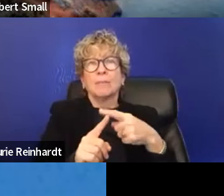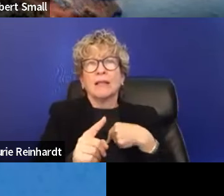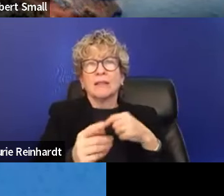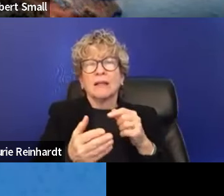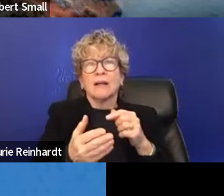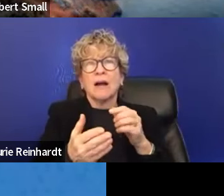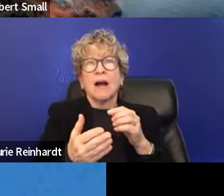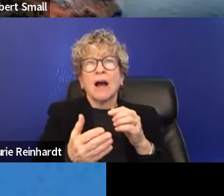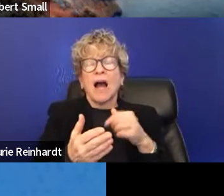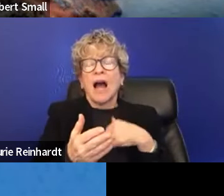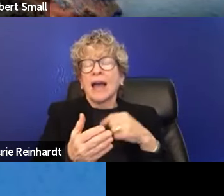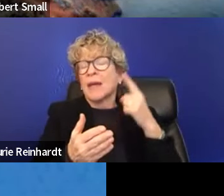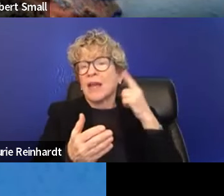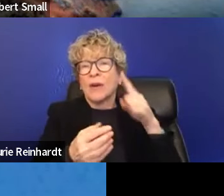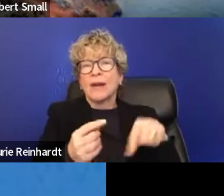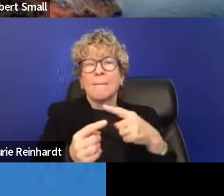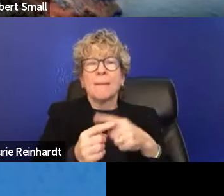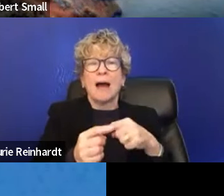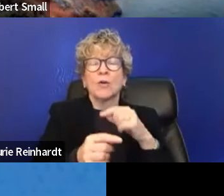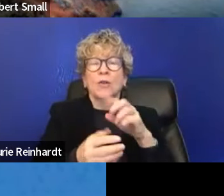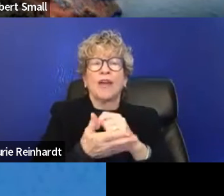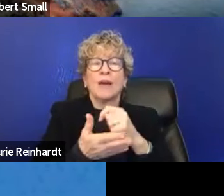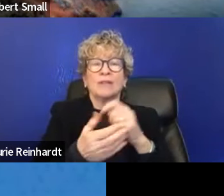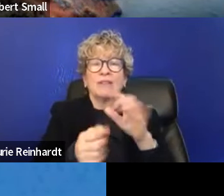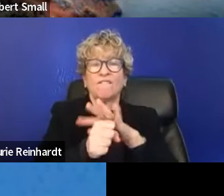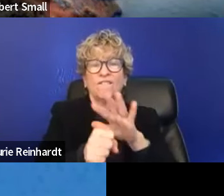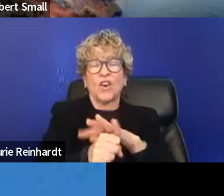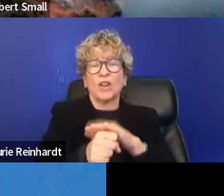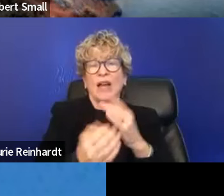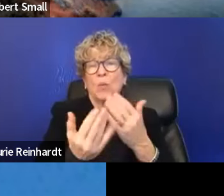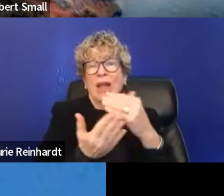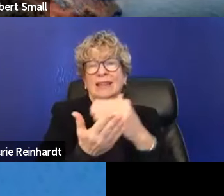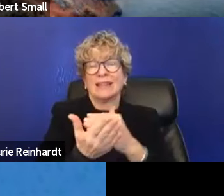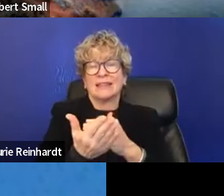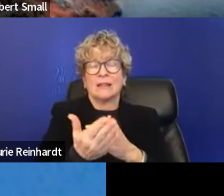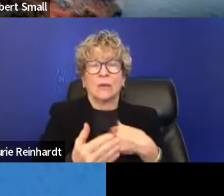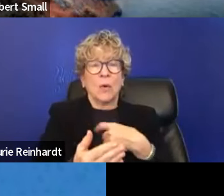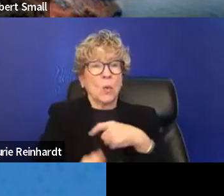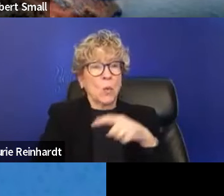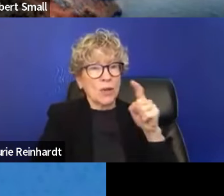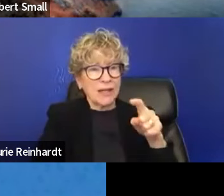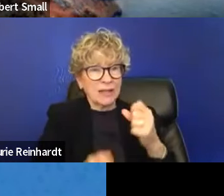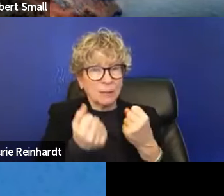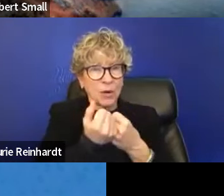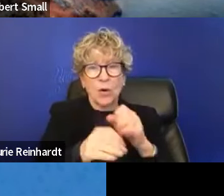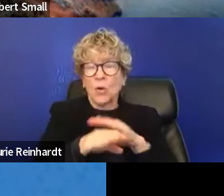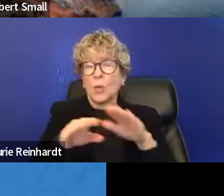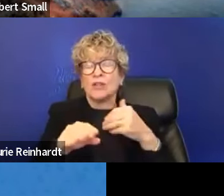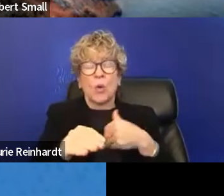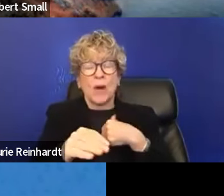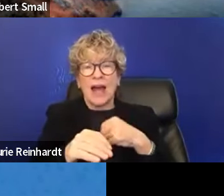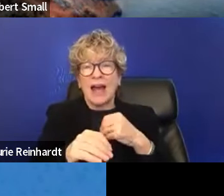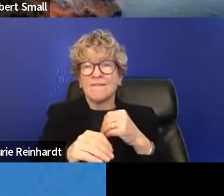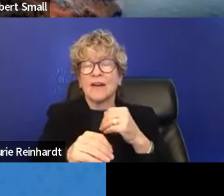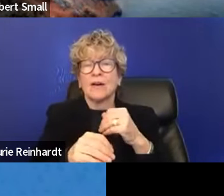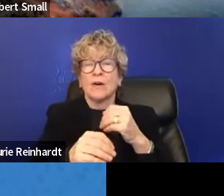wait lists. So we disproportionately need support. We don't have preventative mental health care. And then we